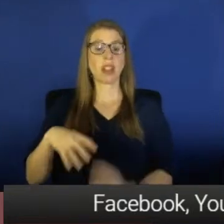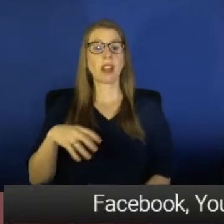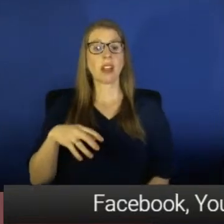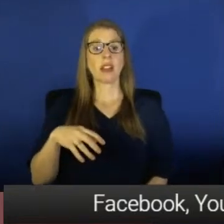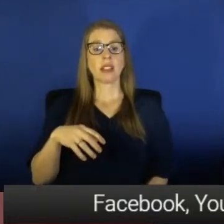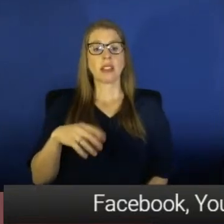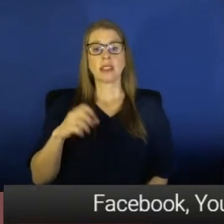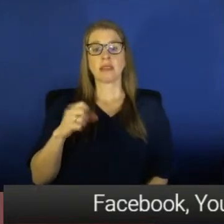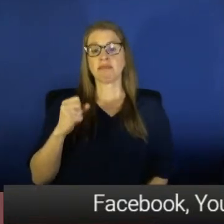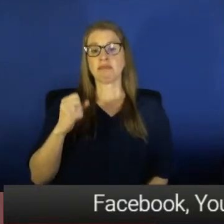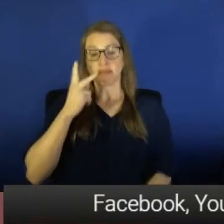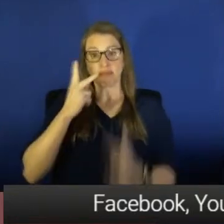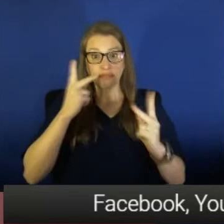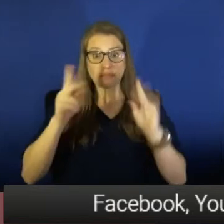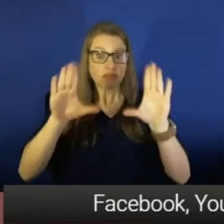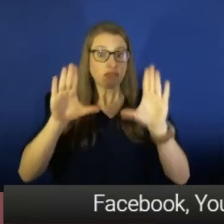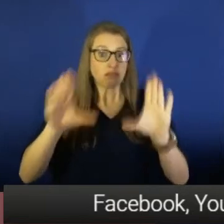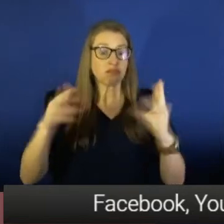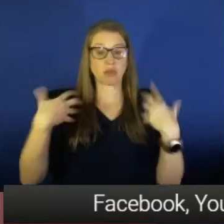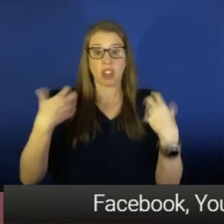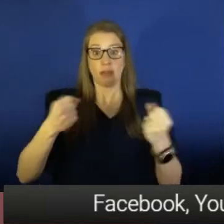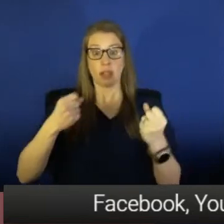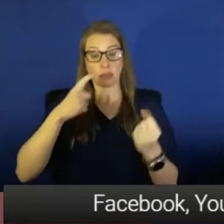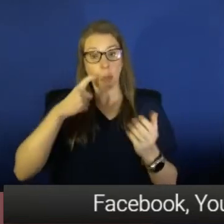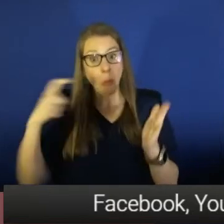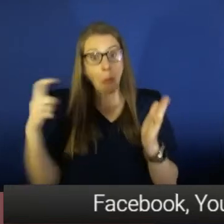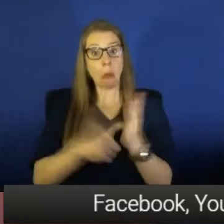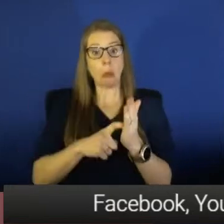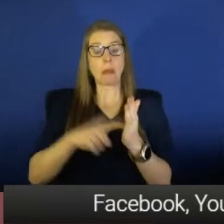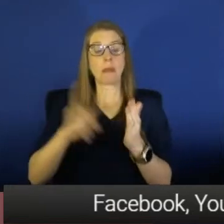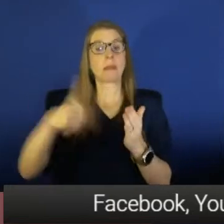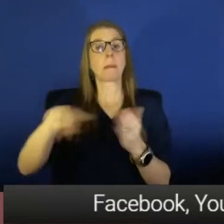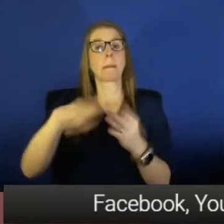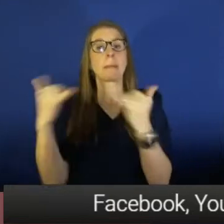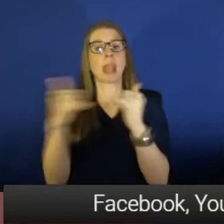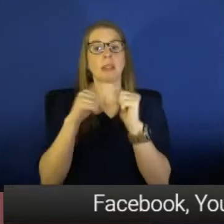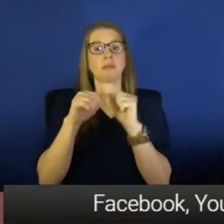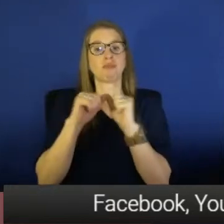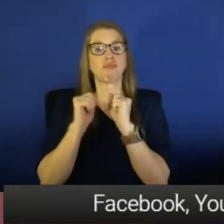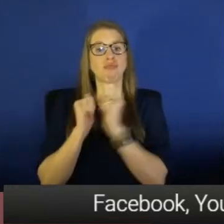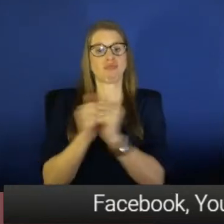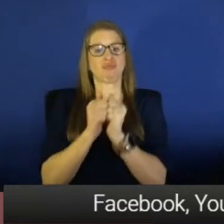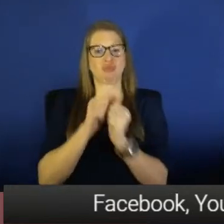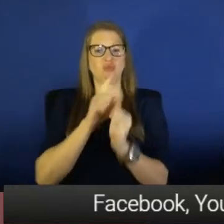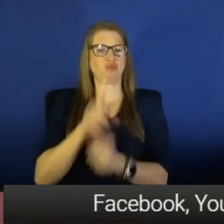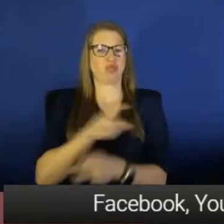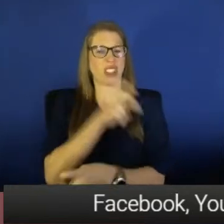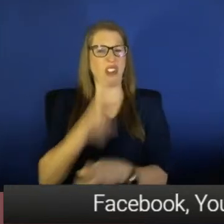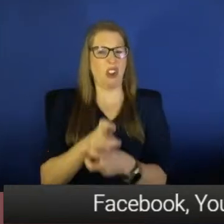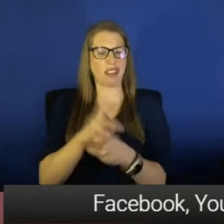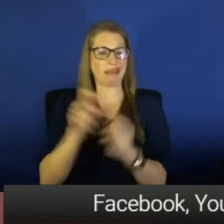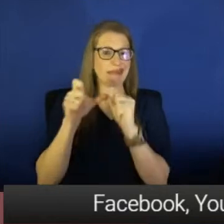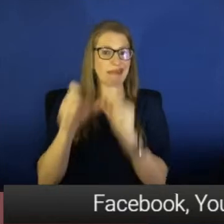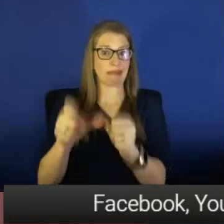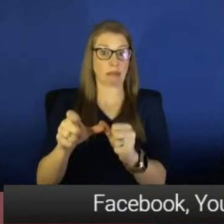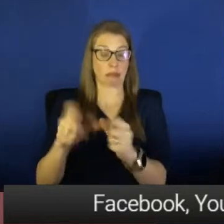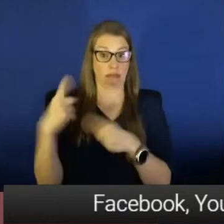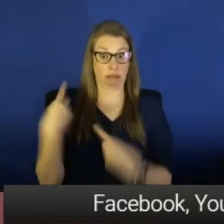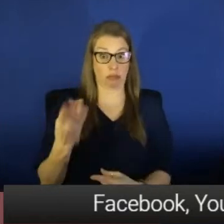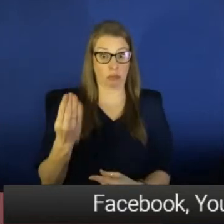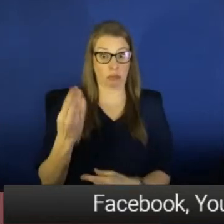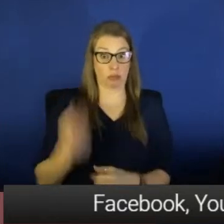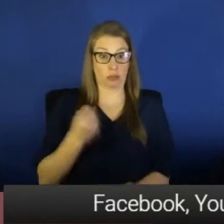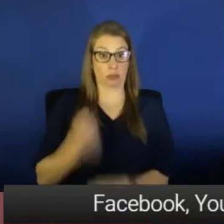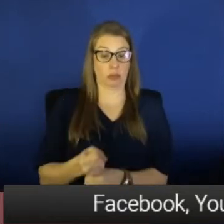really demonstrated their confidence of playing together. And it's just so hard to do that. That's why it's been 14 years. Our coaches had